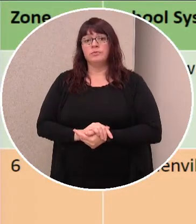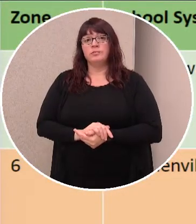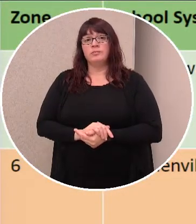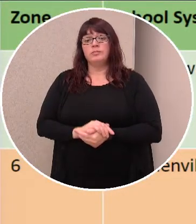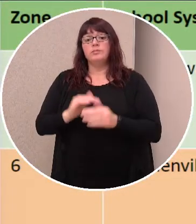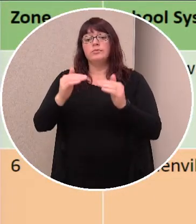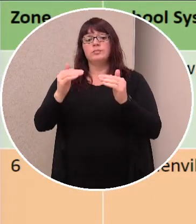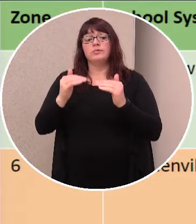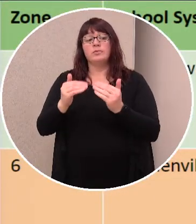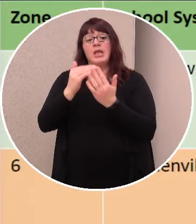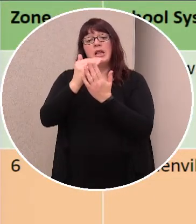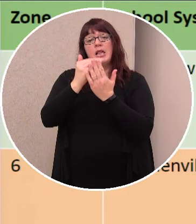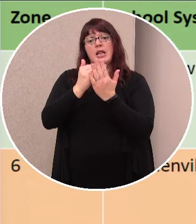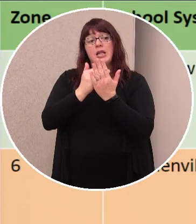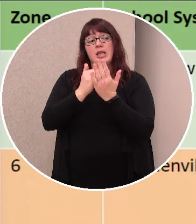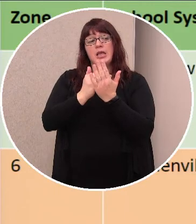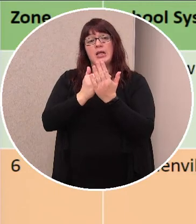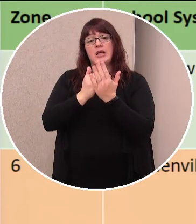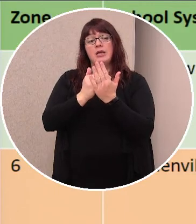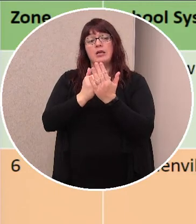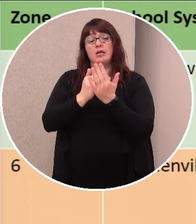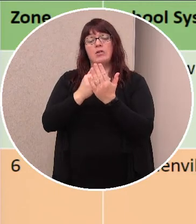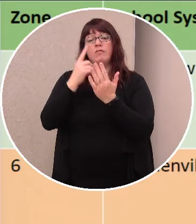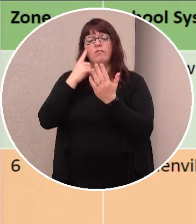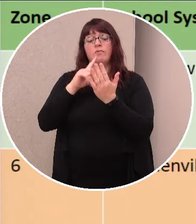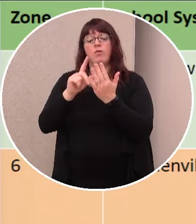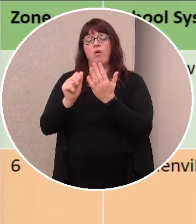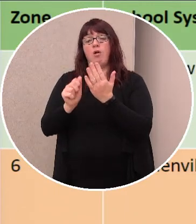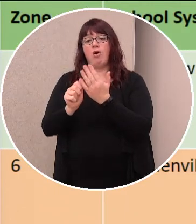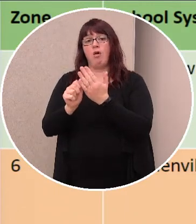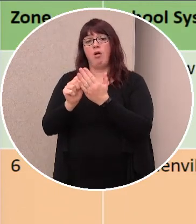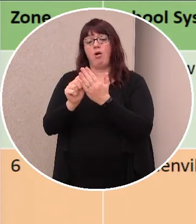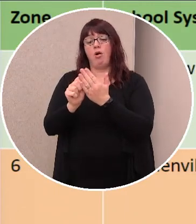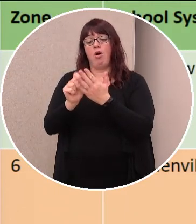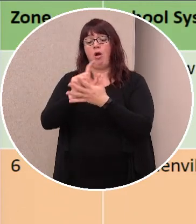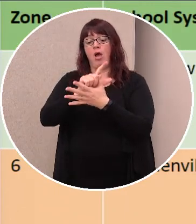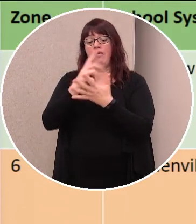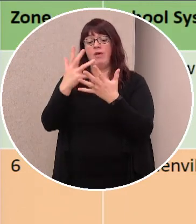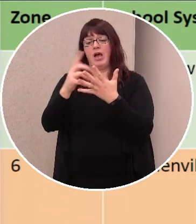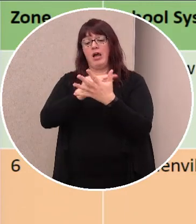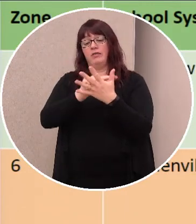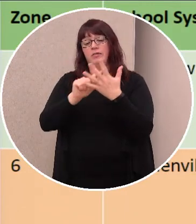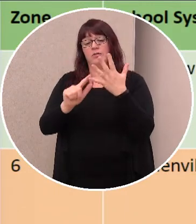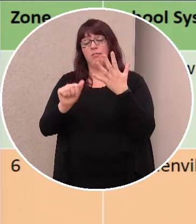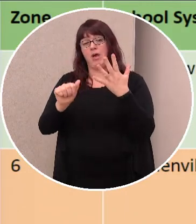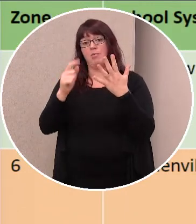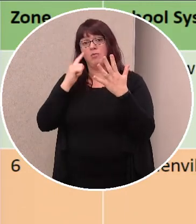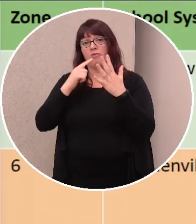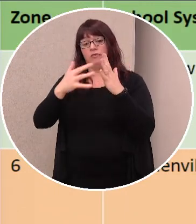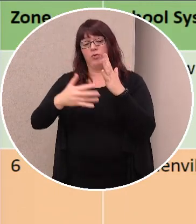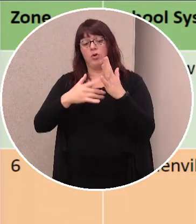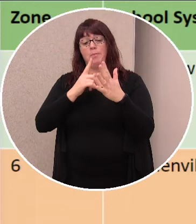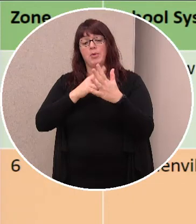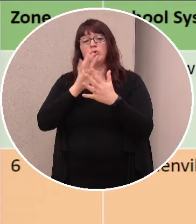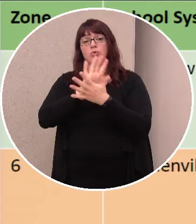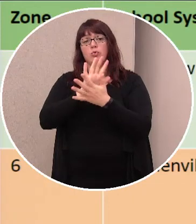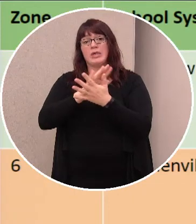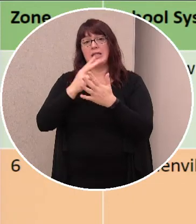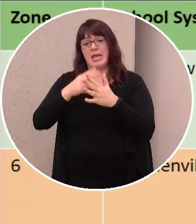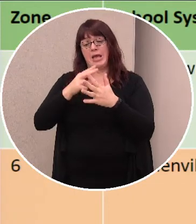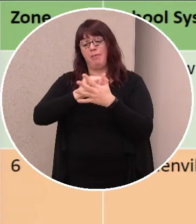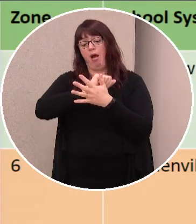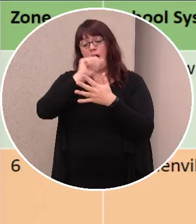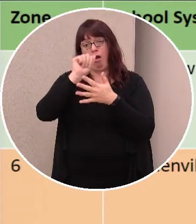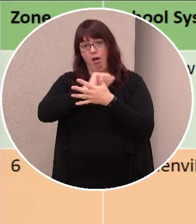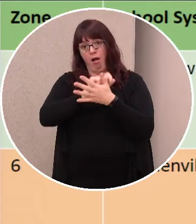This is a list of all 5 potential systems for review, and including all of the schools. The numbers